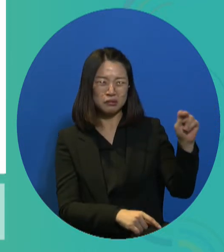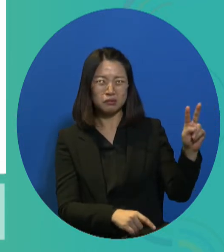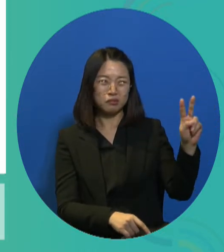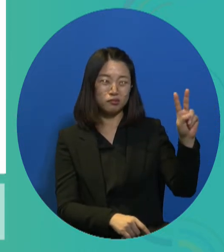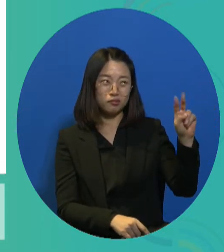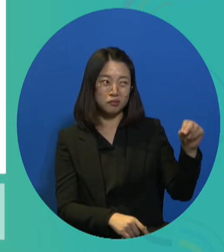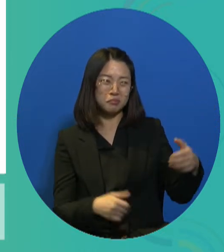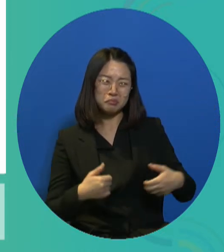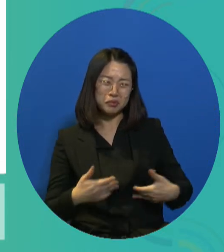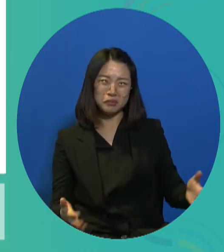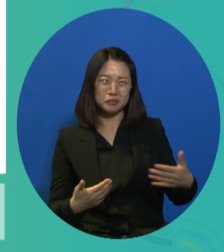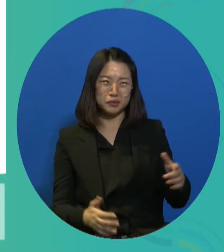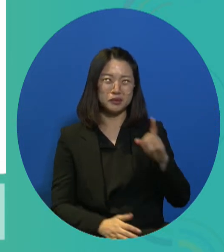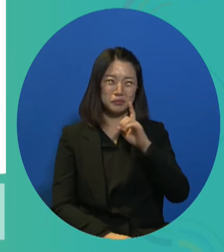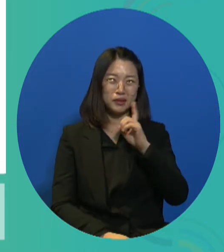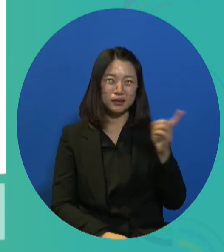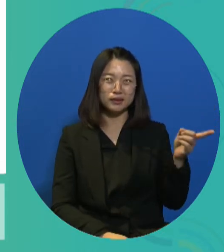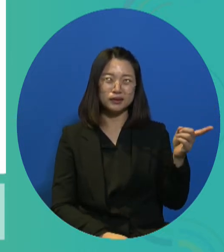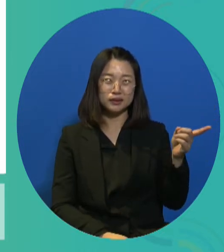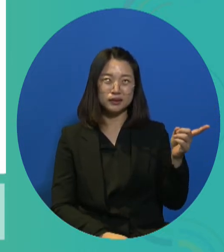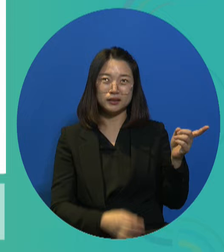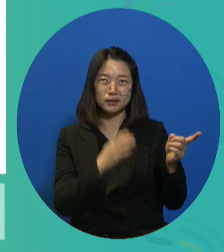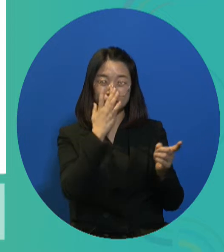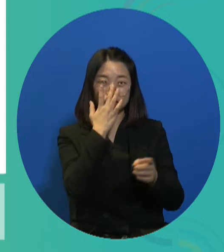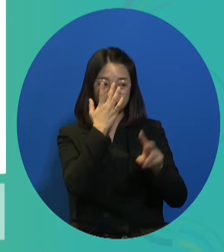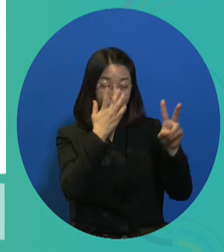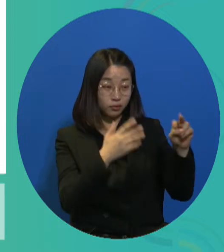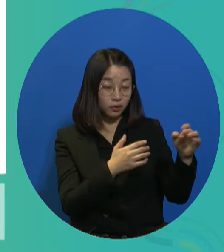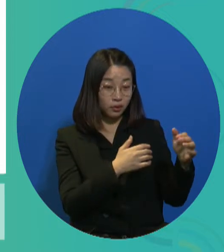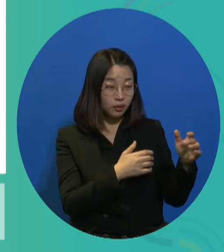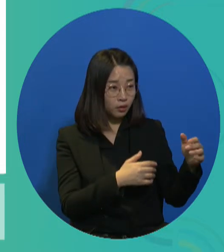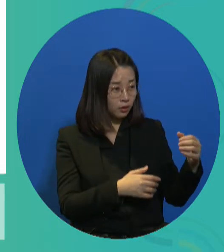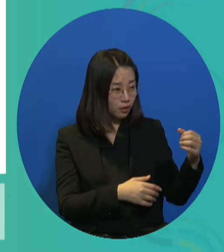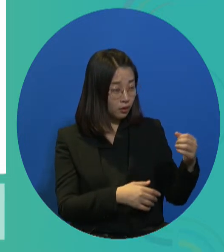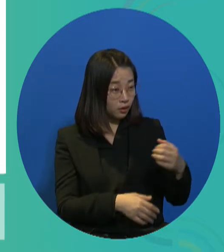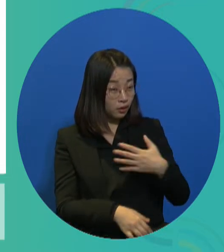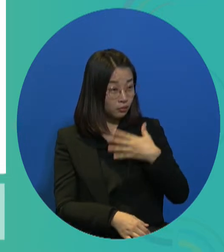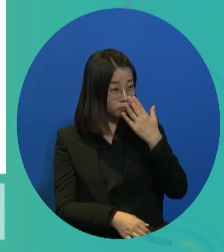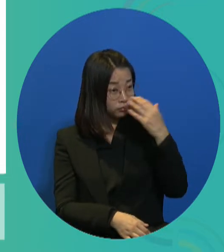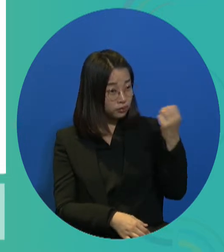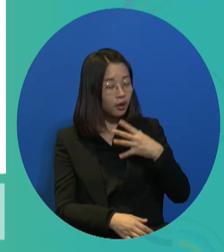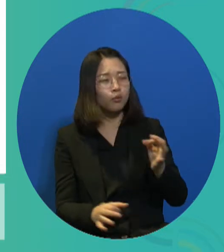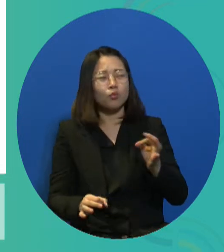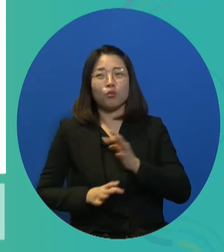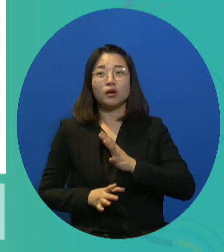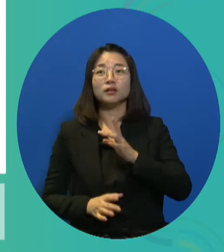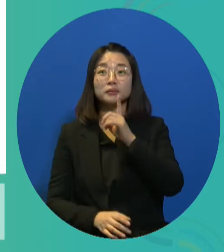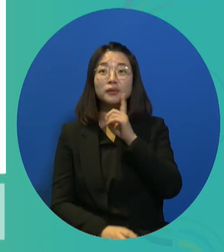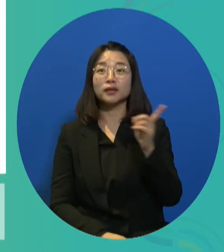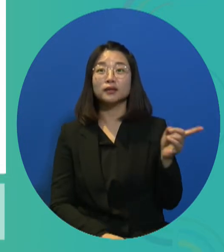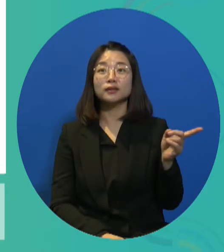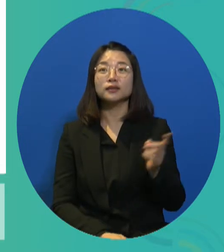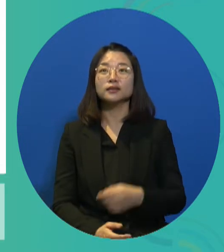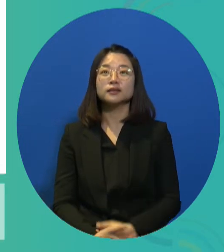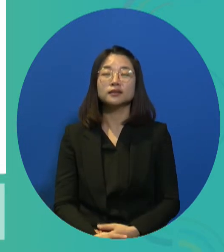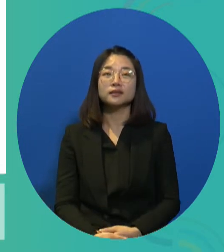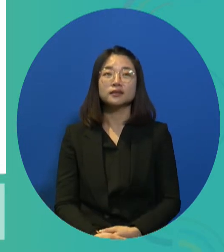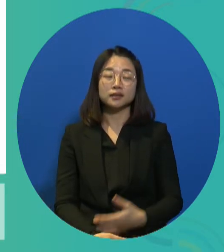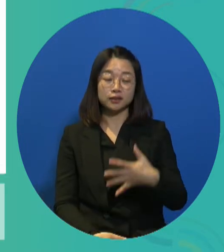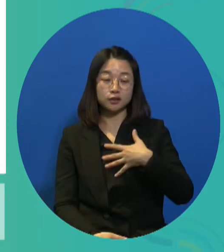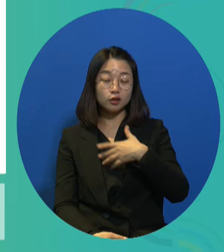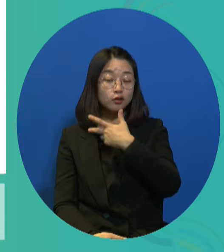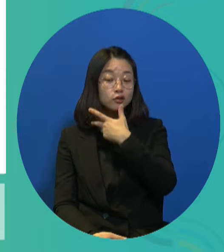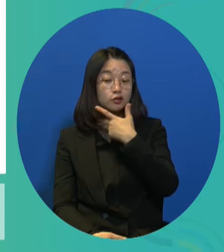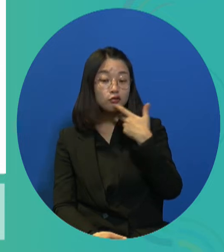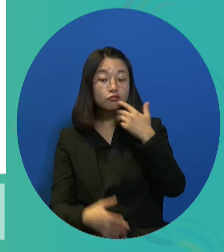to persuade portions of our country that enjoy more wealth that what was happening was